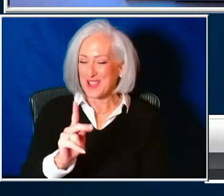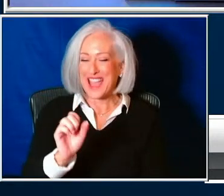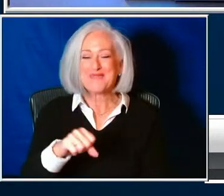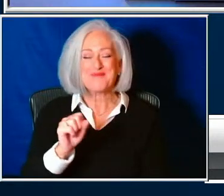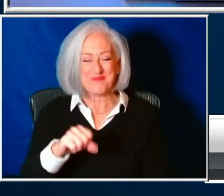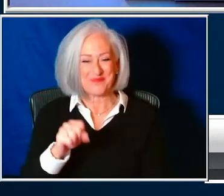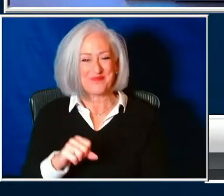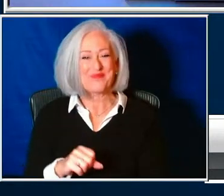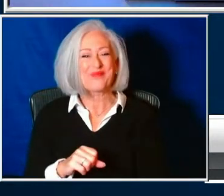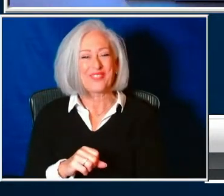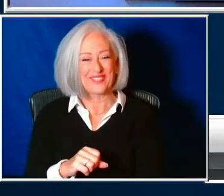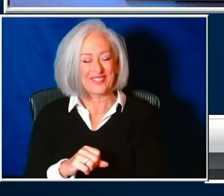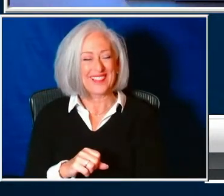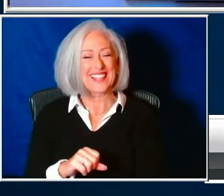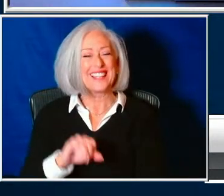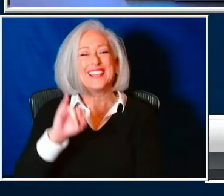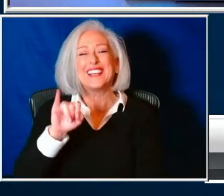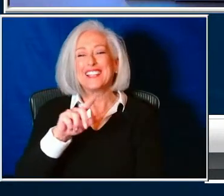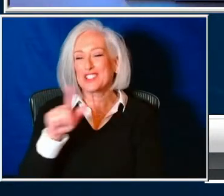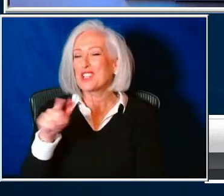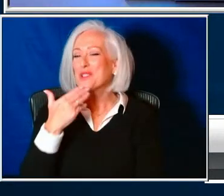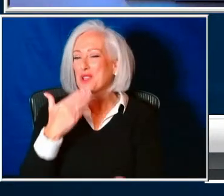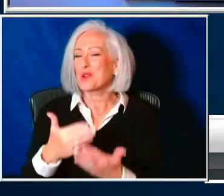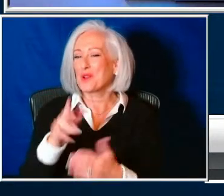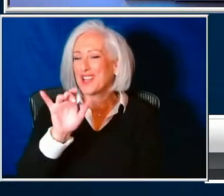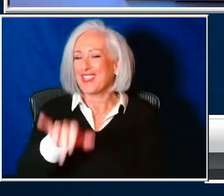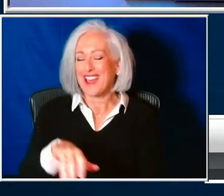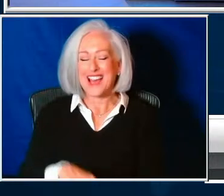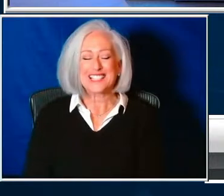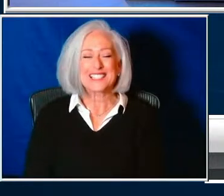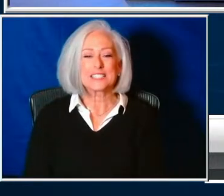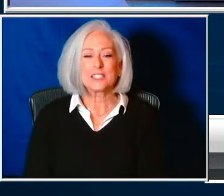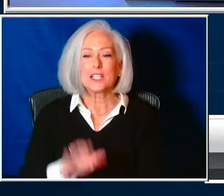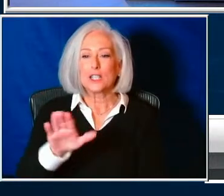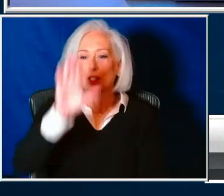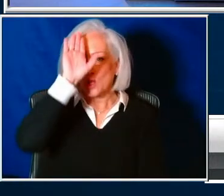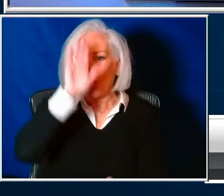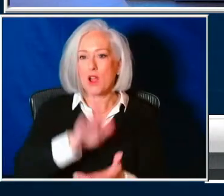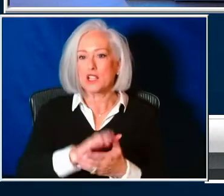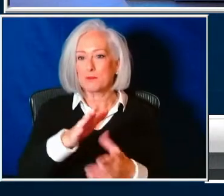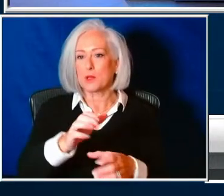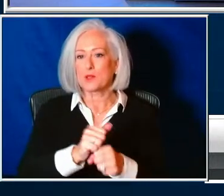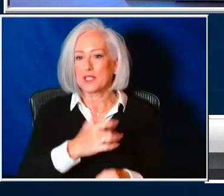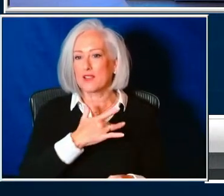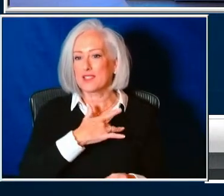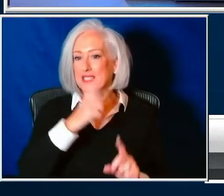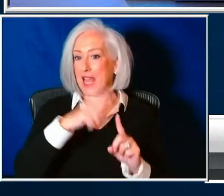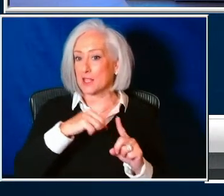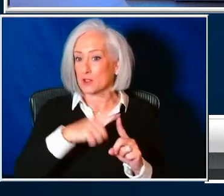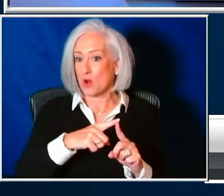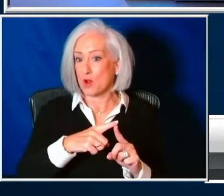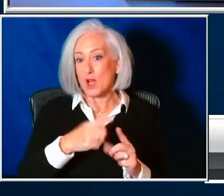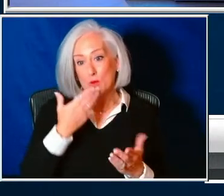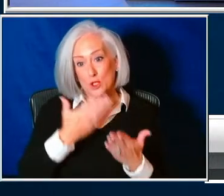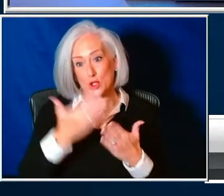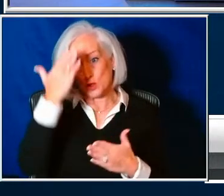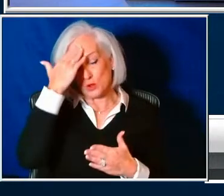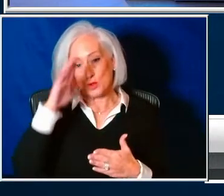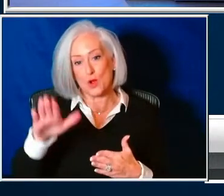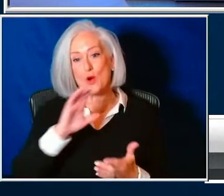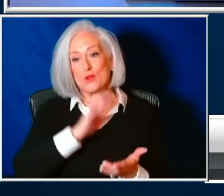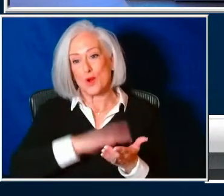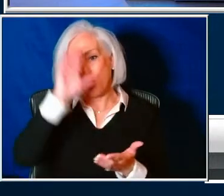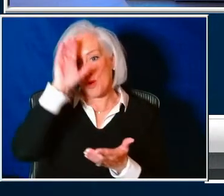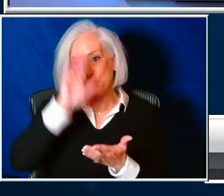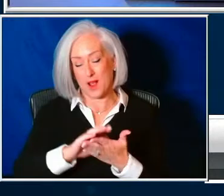know you're good at that. And I want to talk about, because your husband got one, it's got to be also a good peace of mind when your spouse gets a good